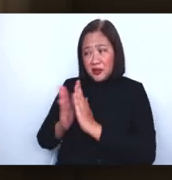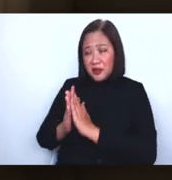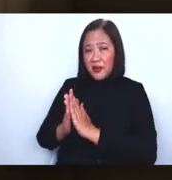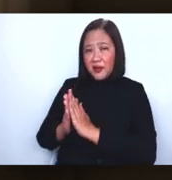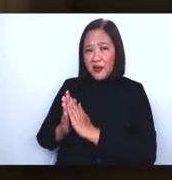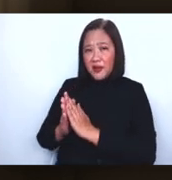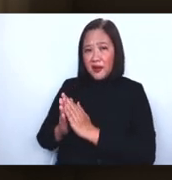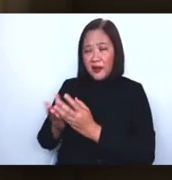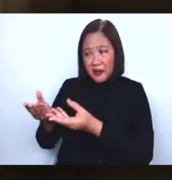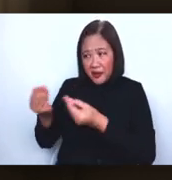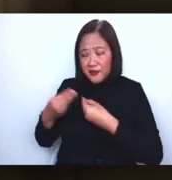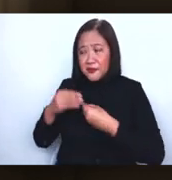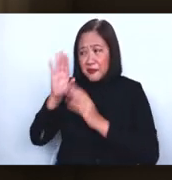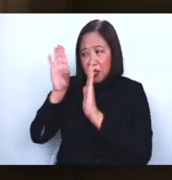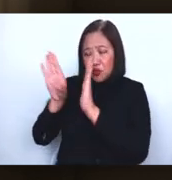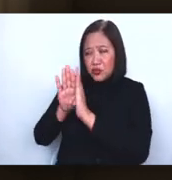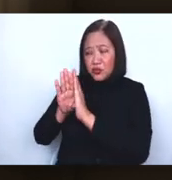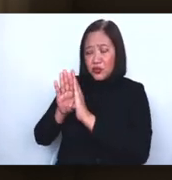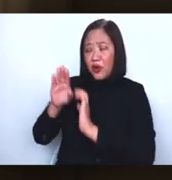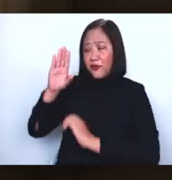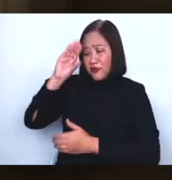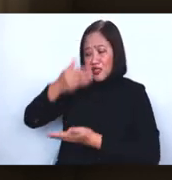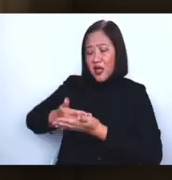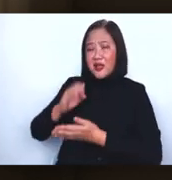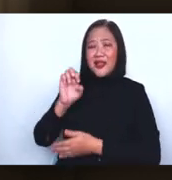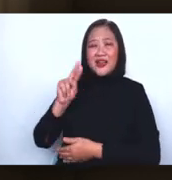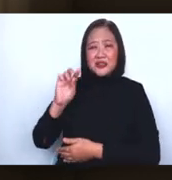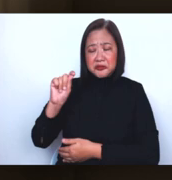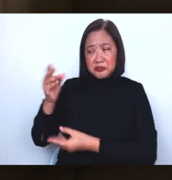have you a picture of Ernestine?